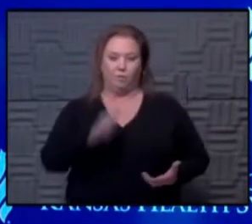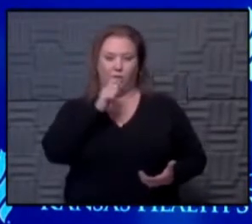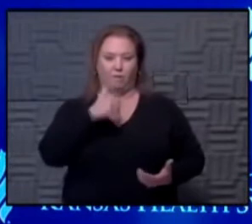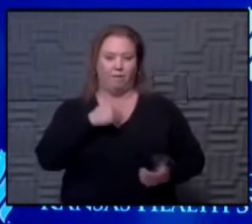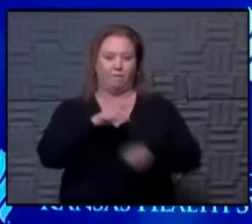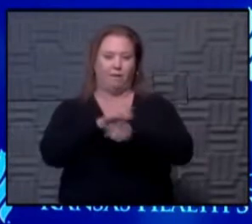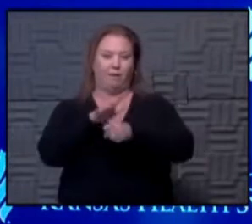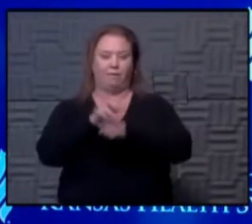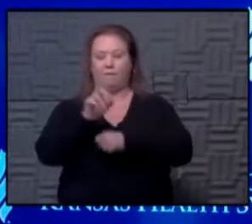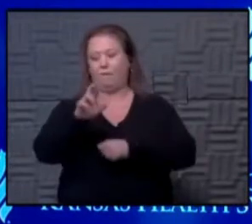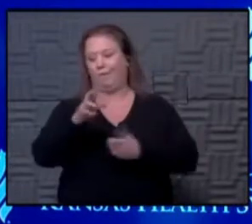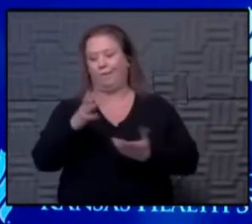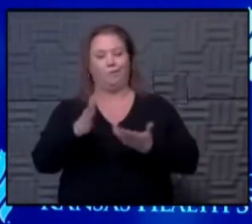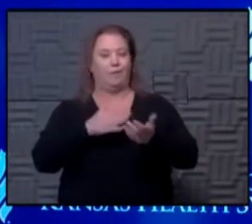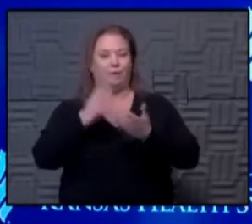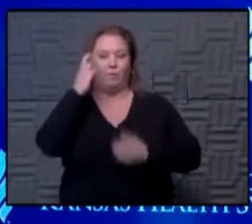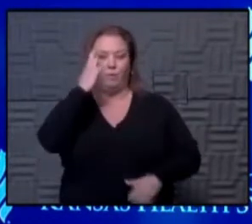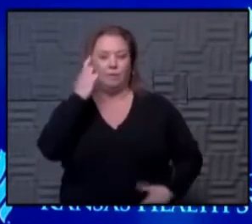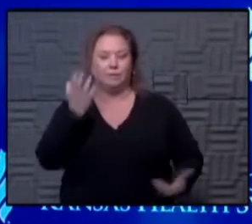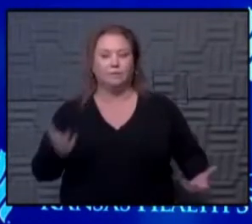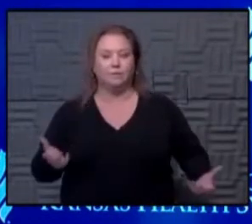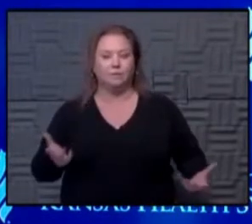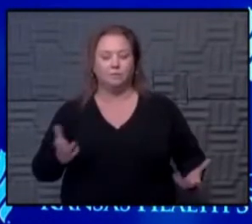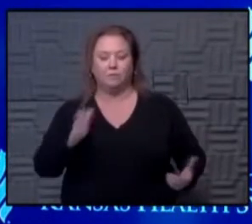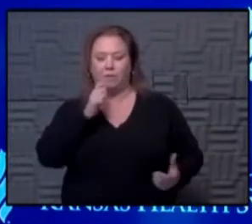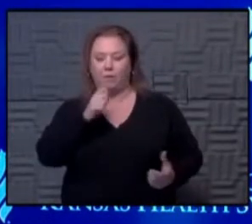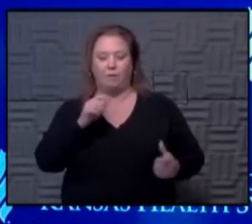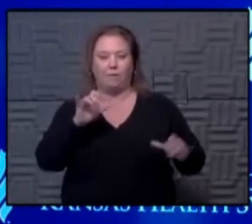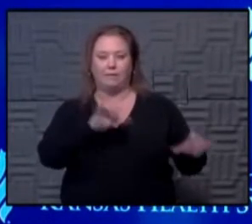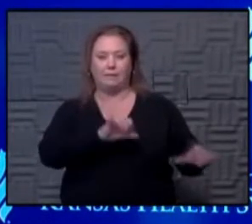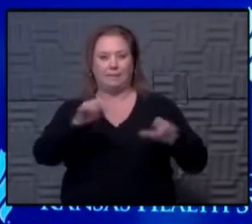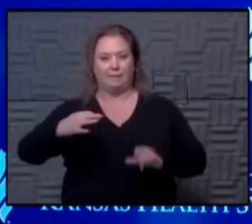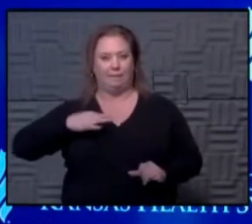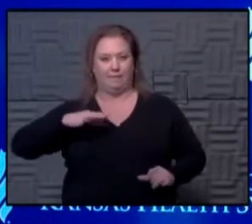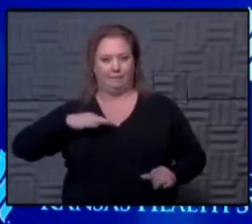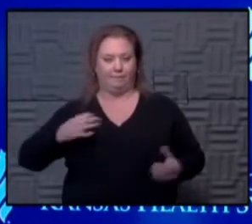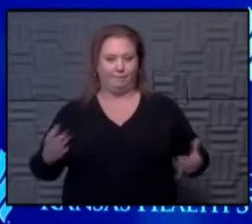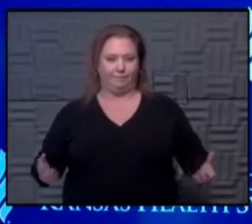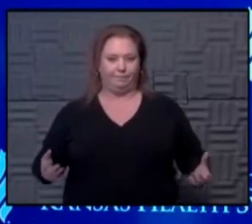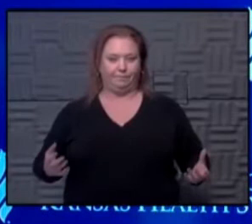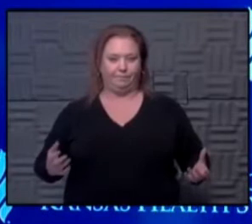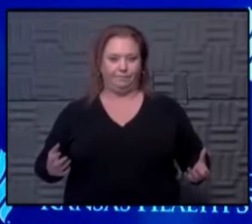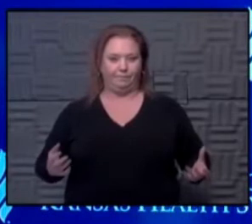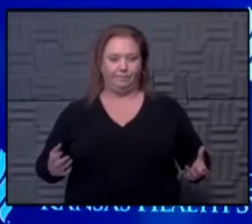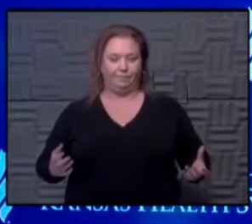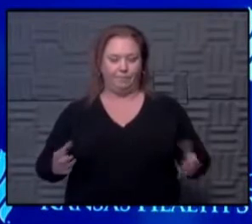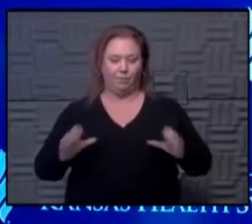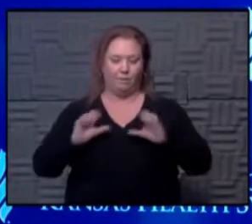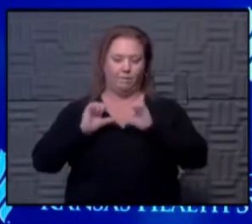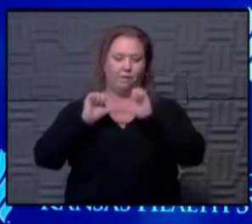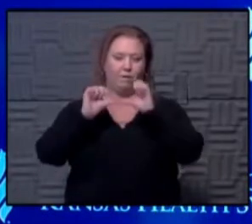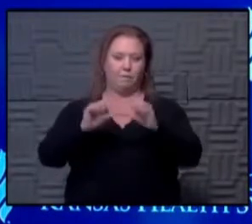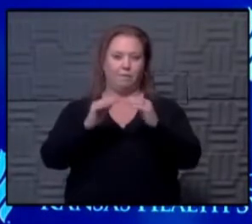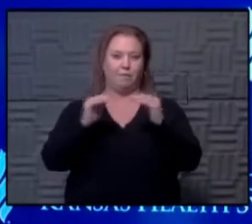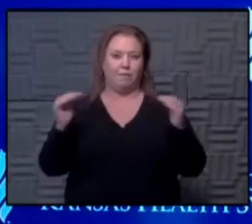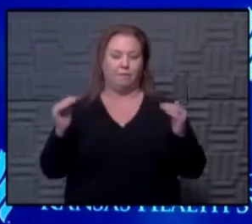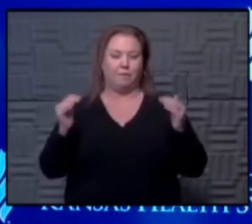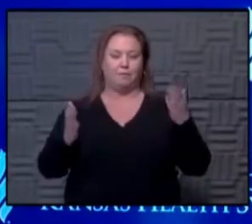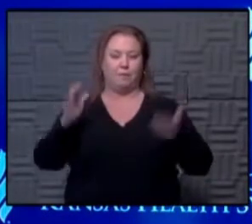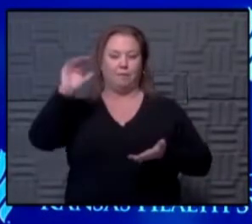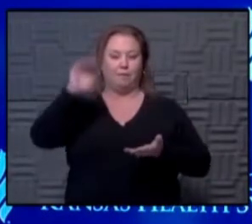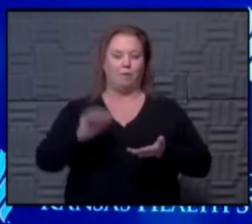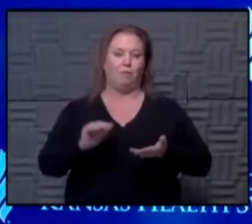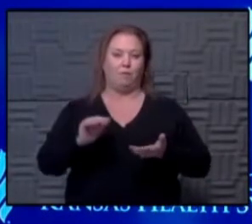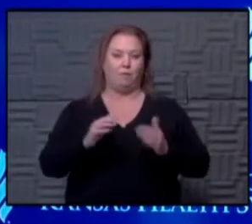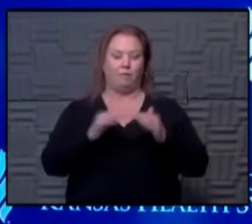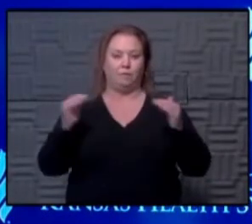have enough, or you name the reason, then we don't get the same degree of benefit, and it's likely that we will have ongoing levels, maybe lower